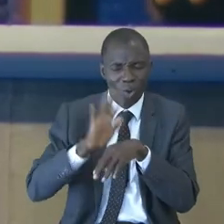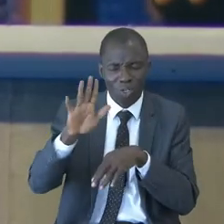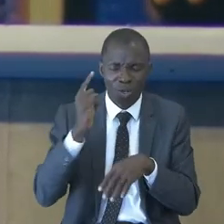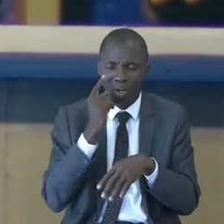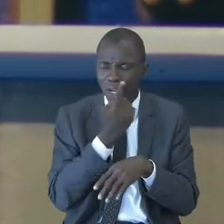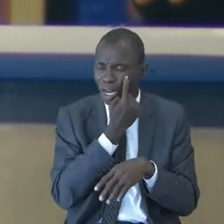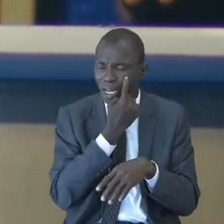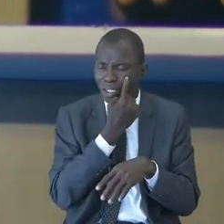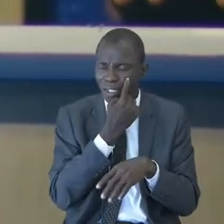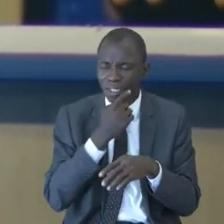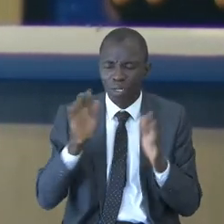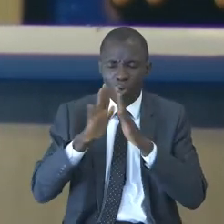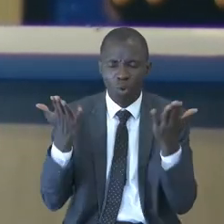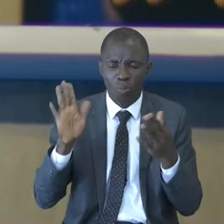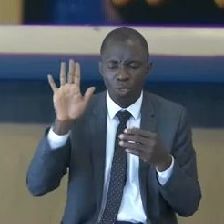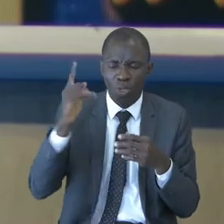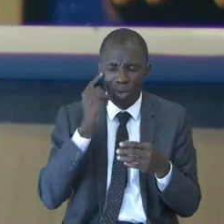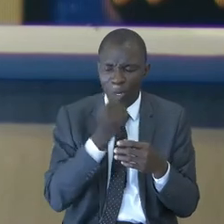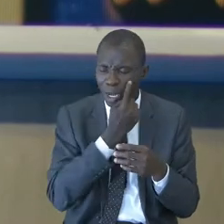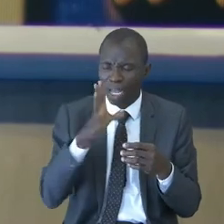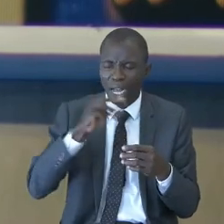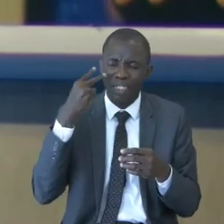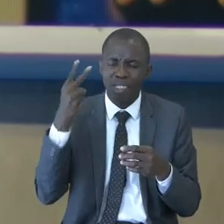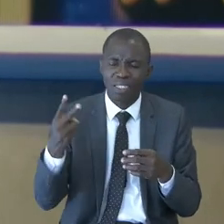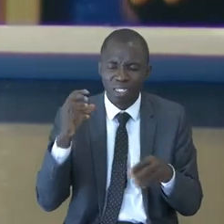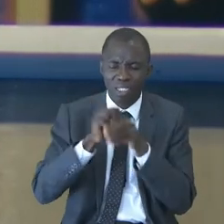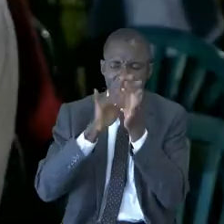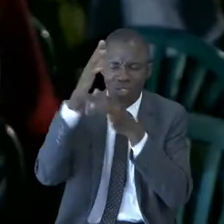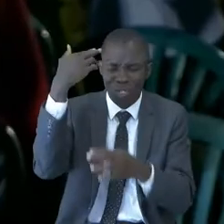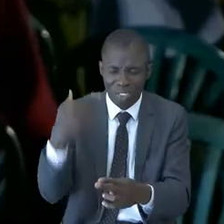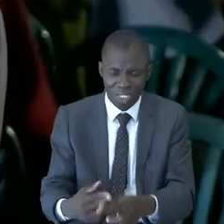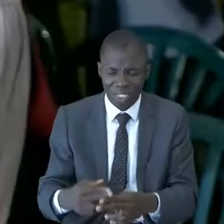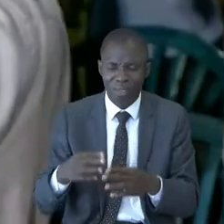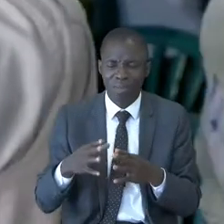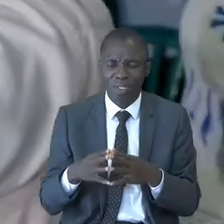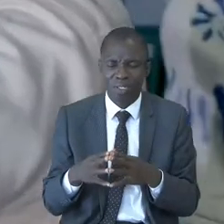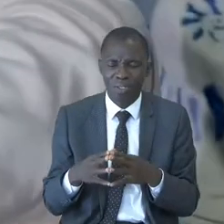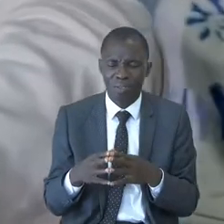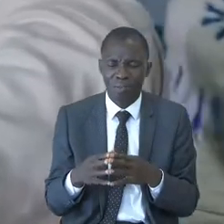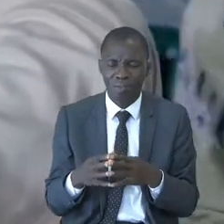eyesight. Open your eyes and see in Jesus' name.